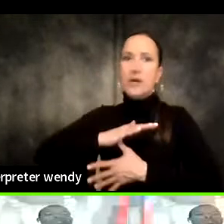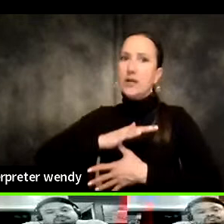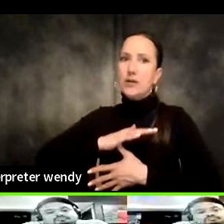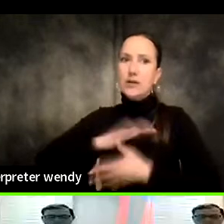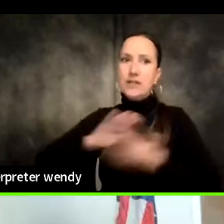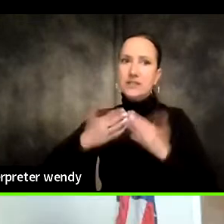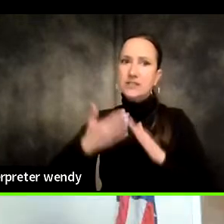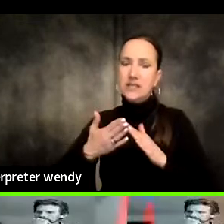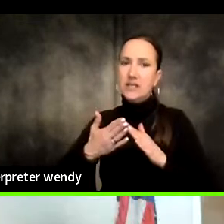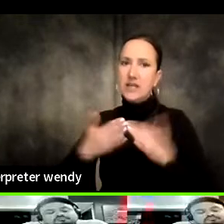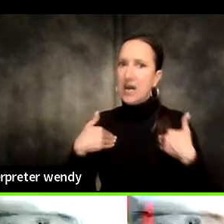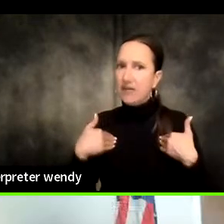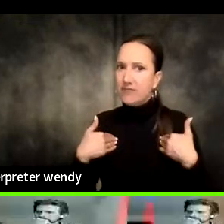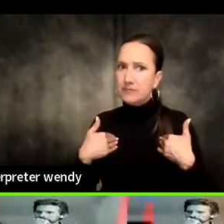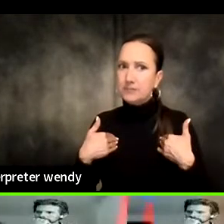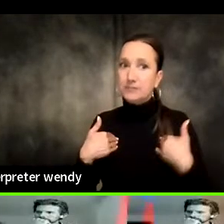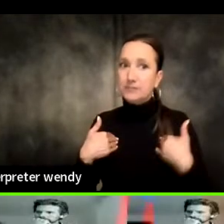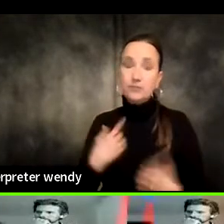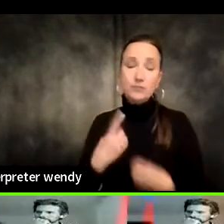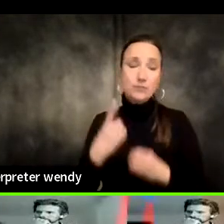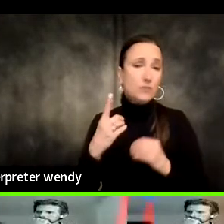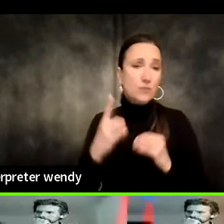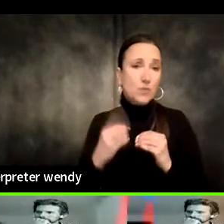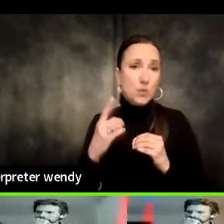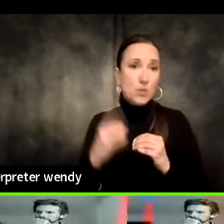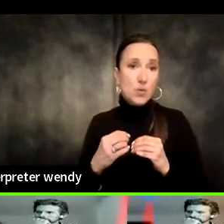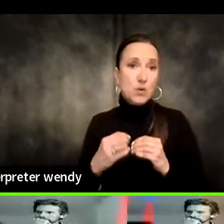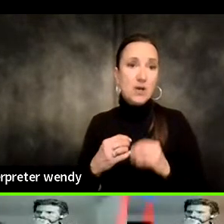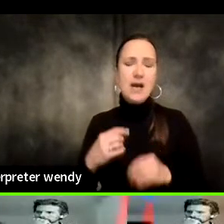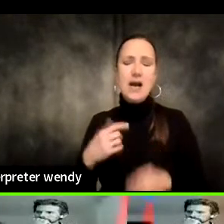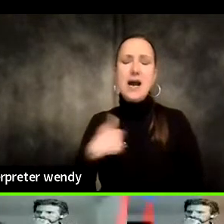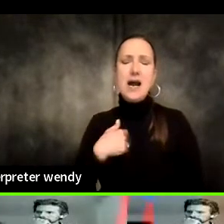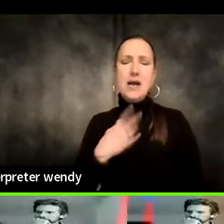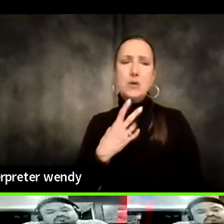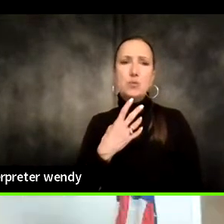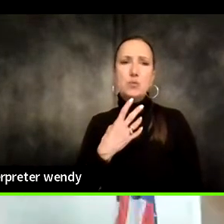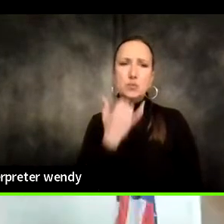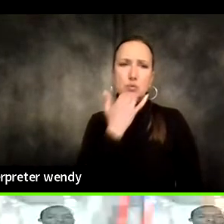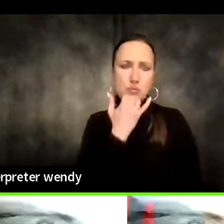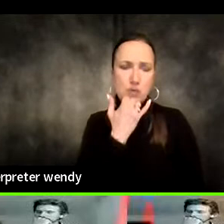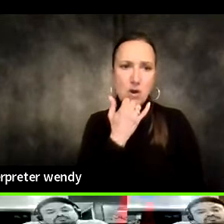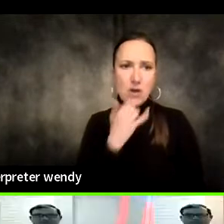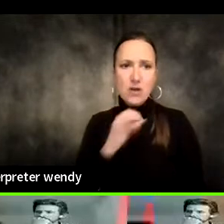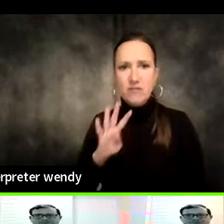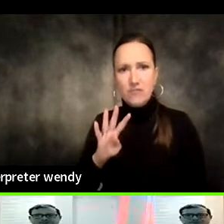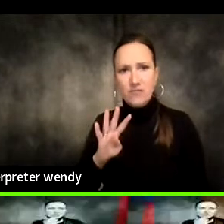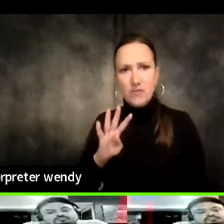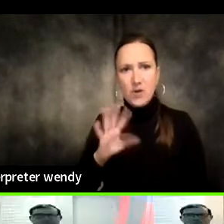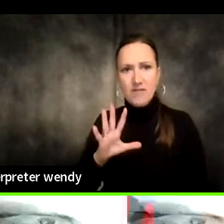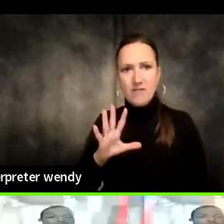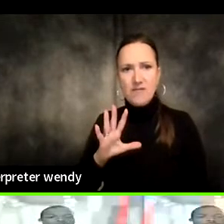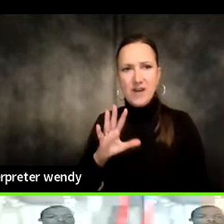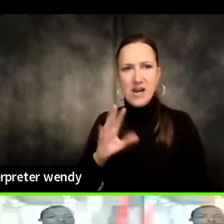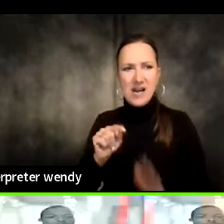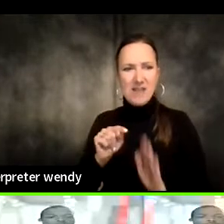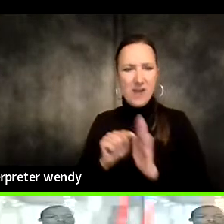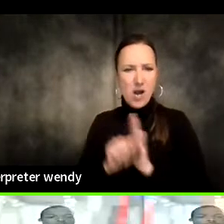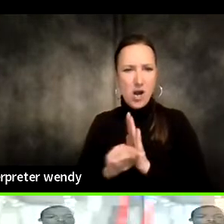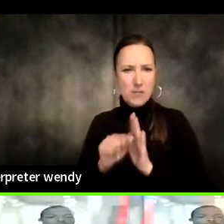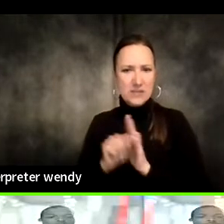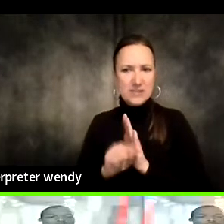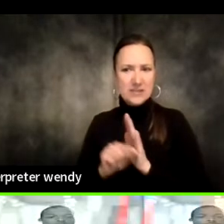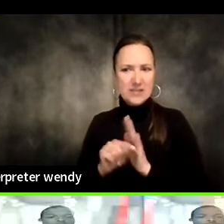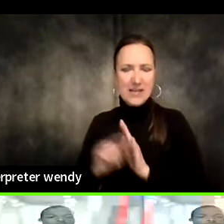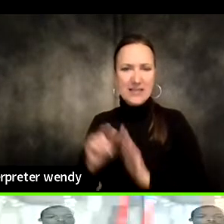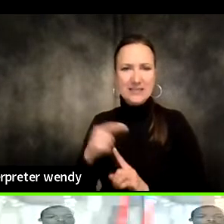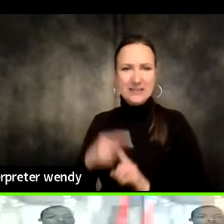city has. And just one final thing, I misspoke about the 45 homicides just 10 days into April.